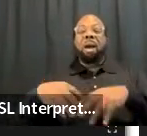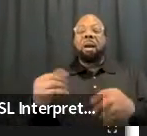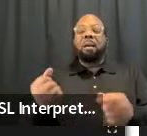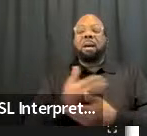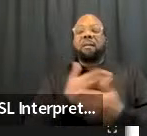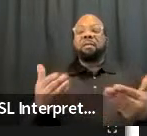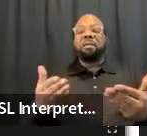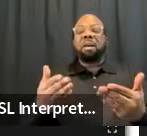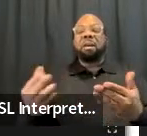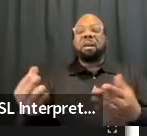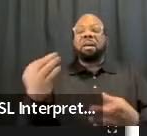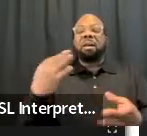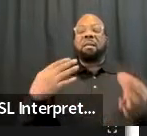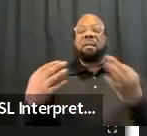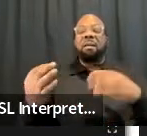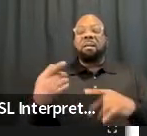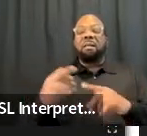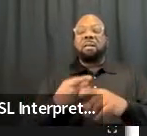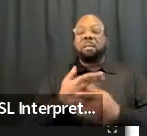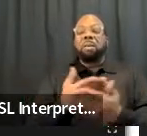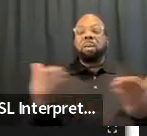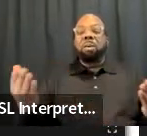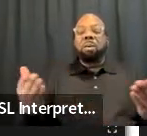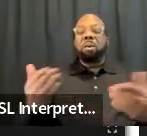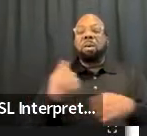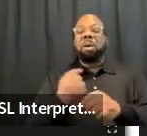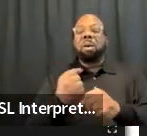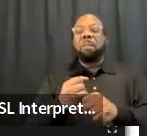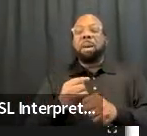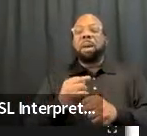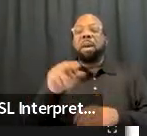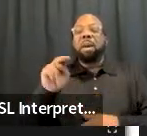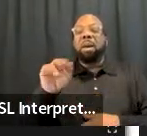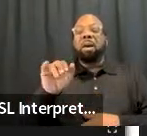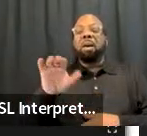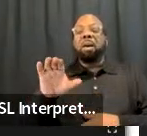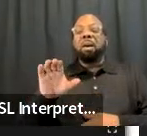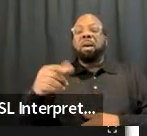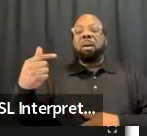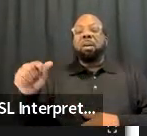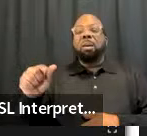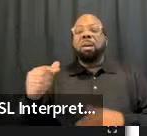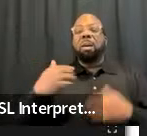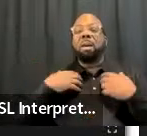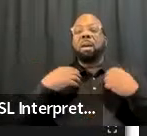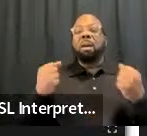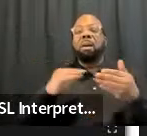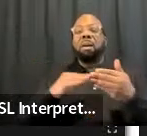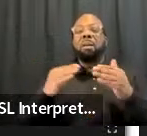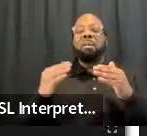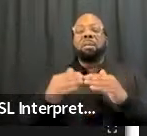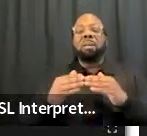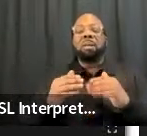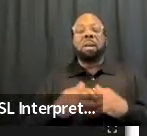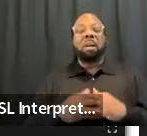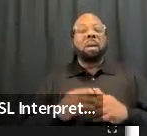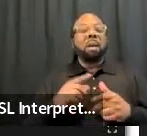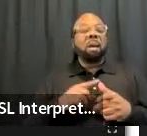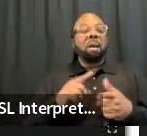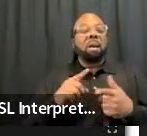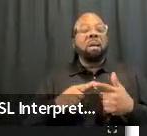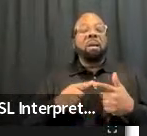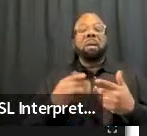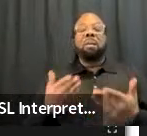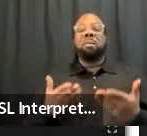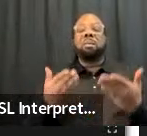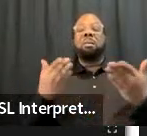from you, and how we can make New York City a greener and healthier city through these text communities. Then we will dedicate the